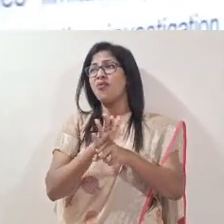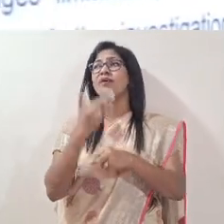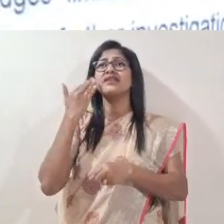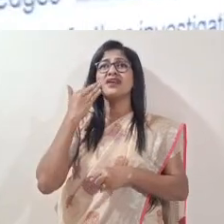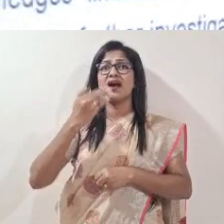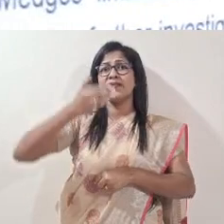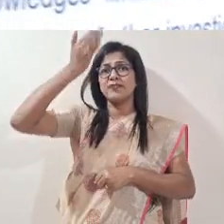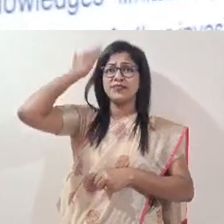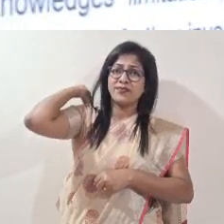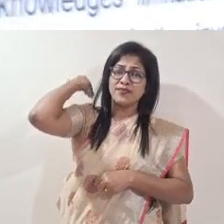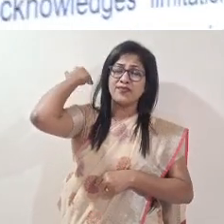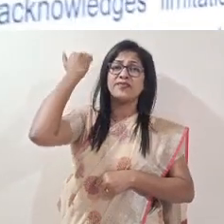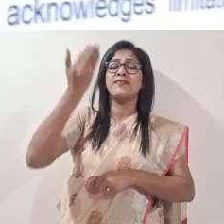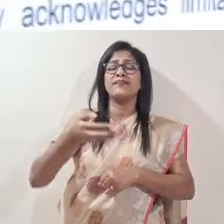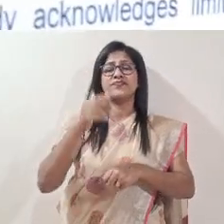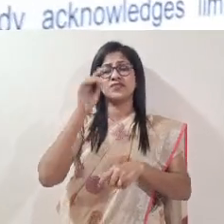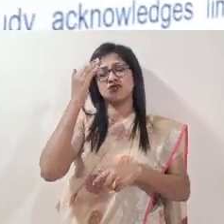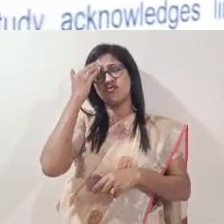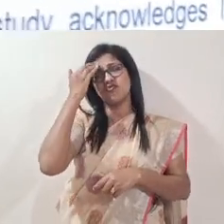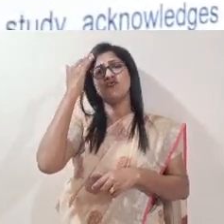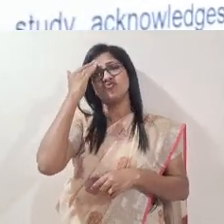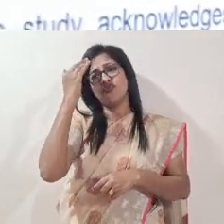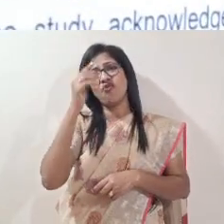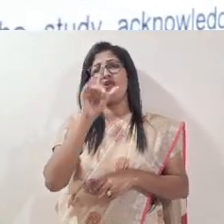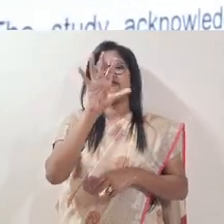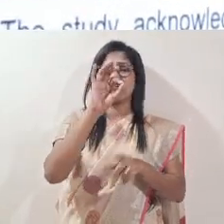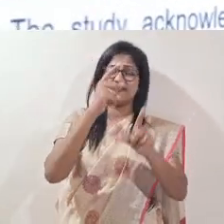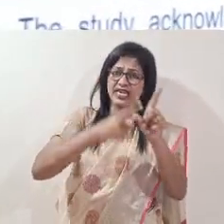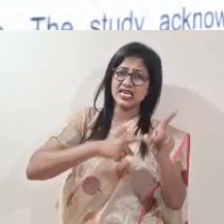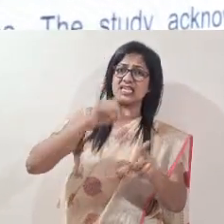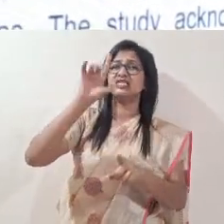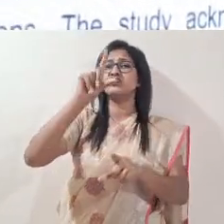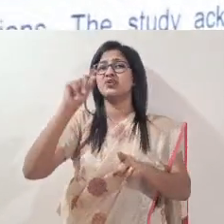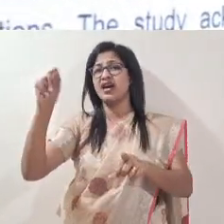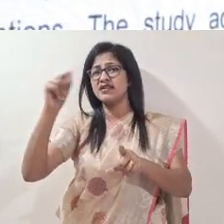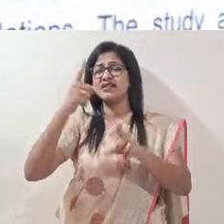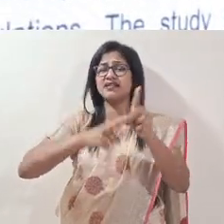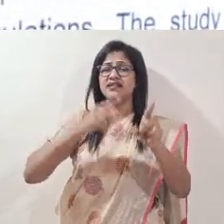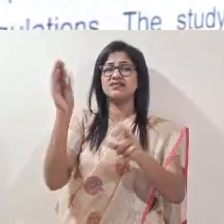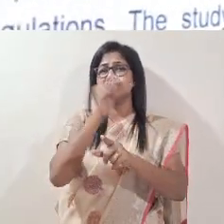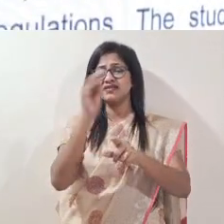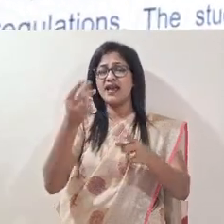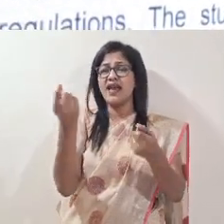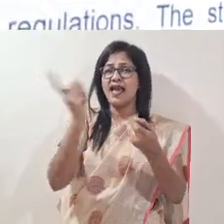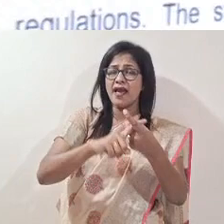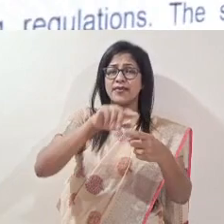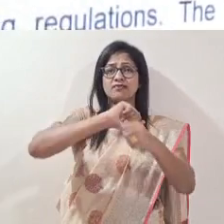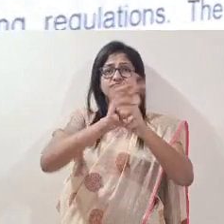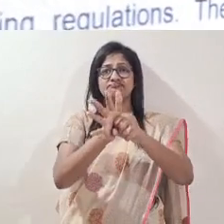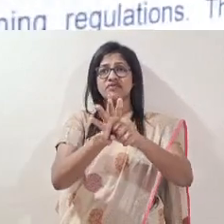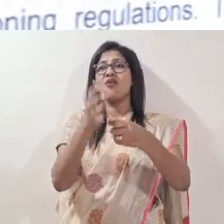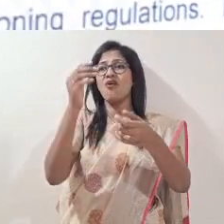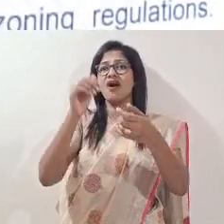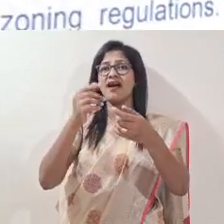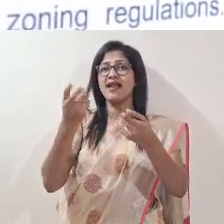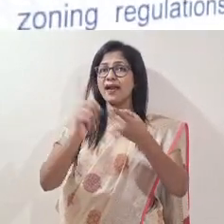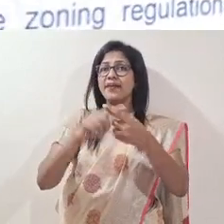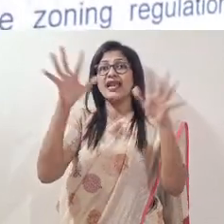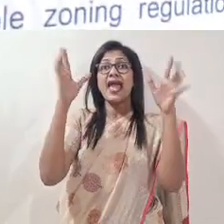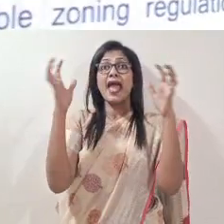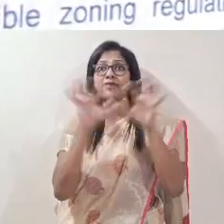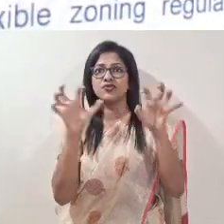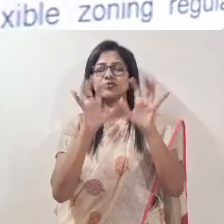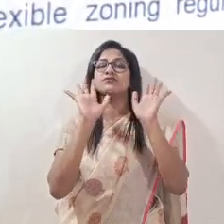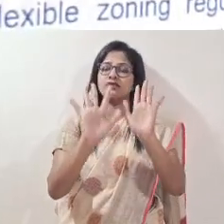and pandemics tend to come every 50 years or 100 years in between. We